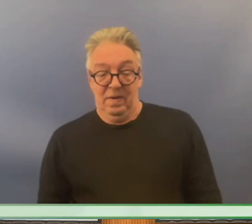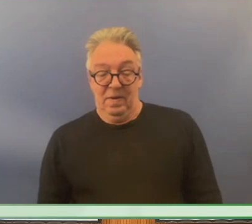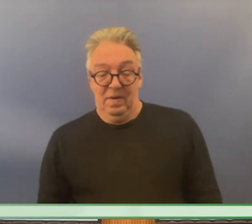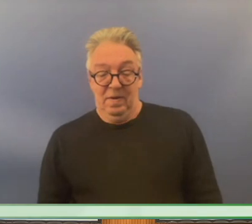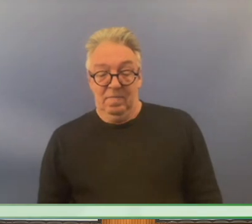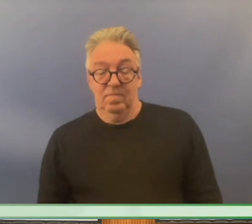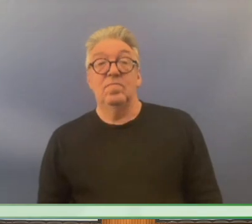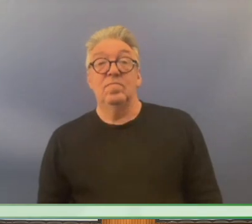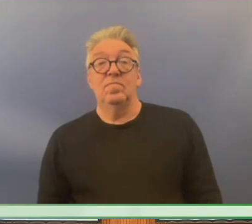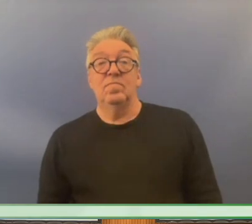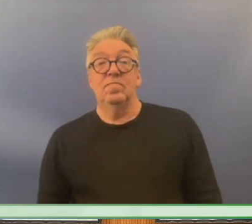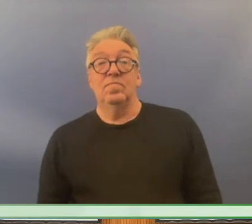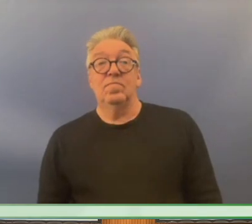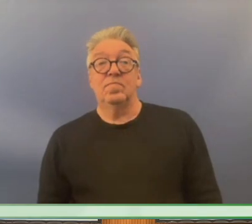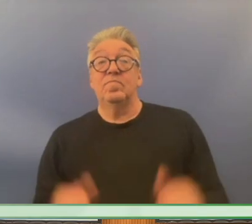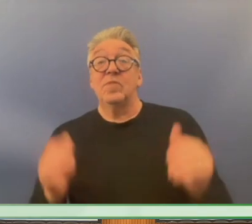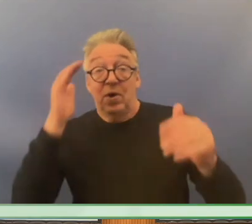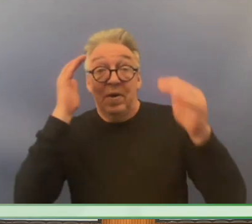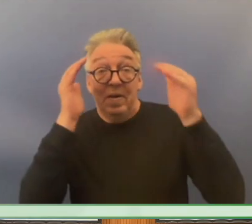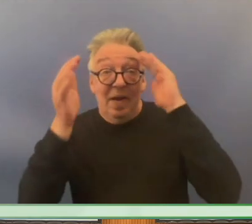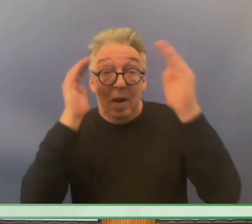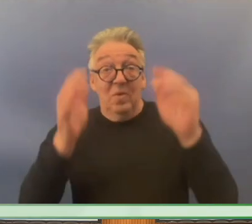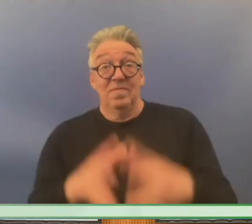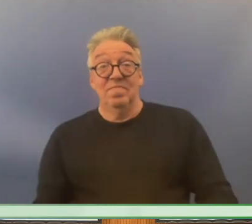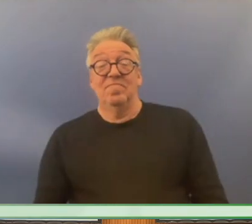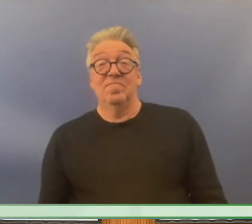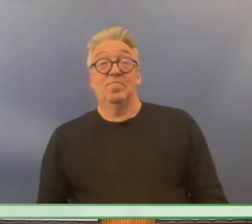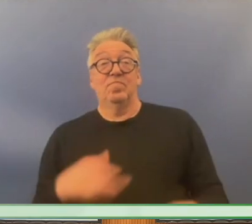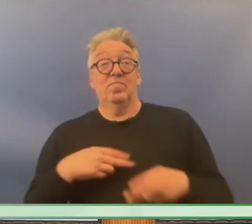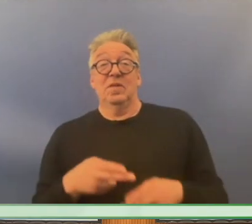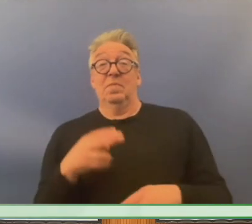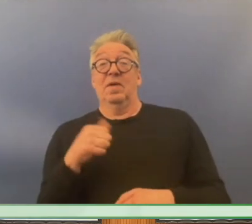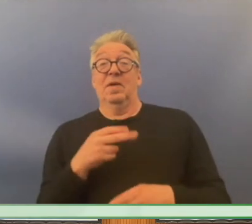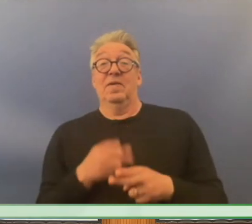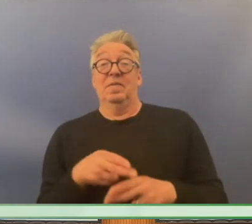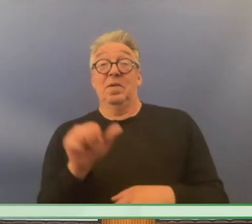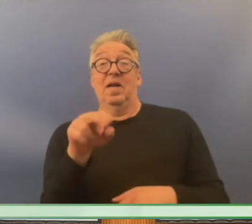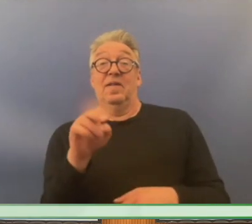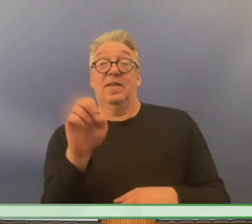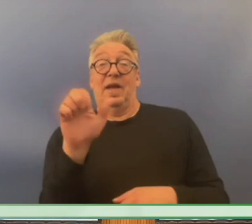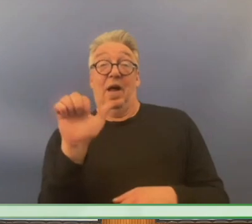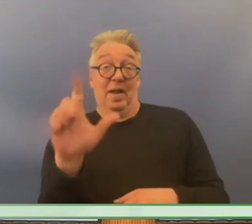we are up there. Okay, so hello, I'm Antal. I'm